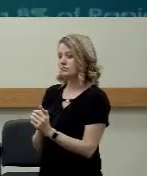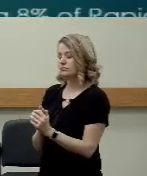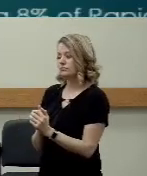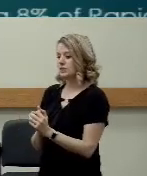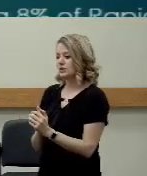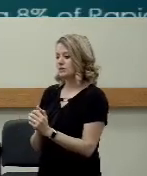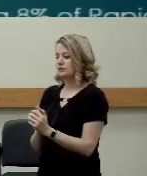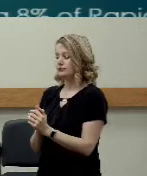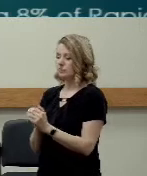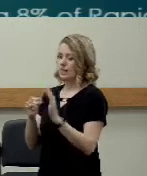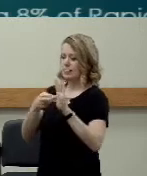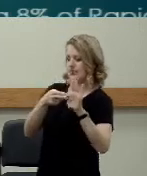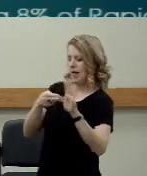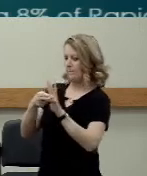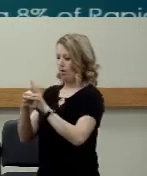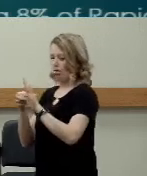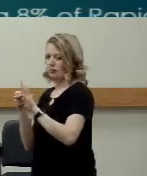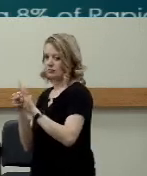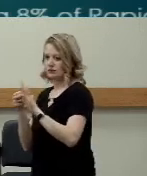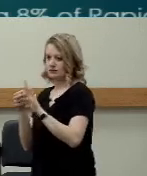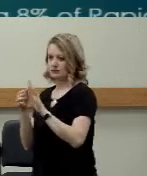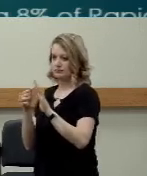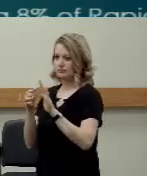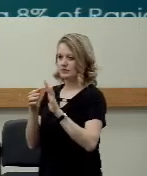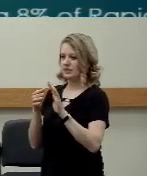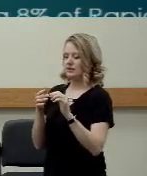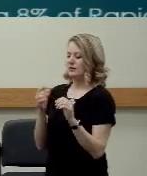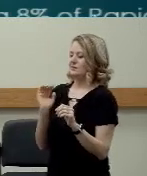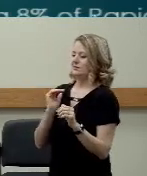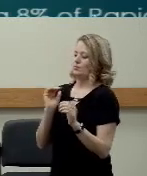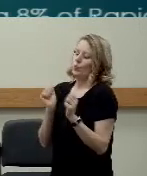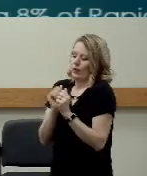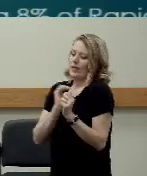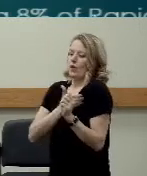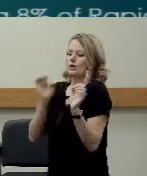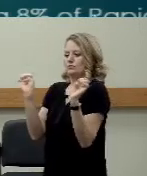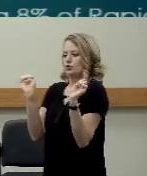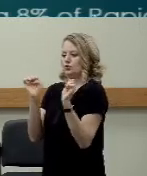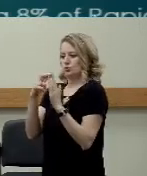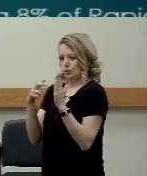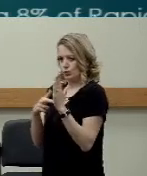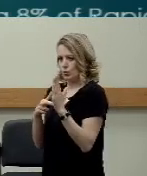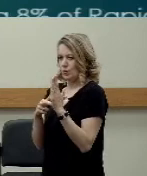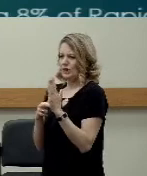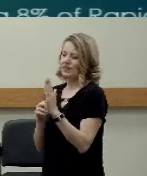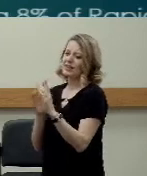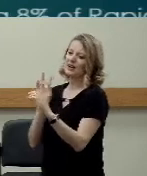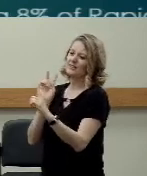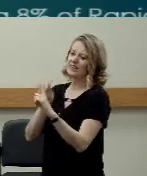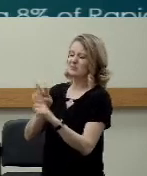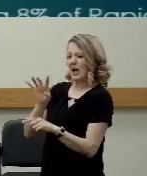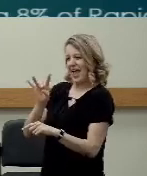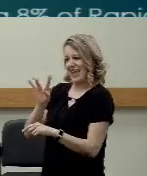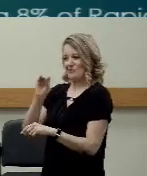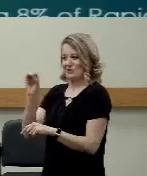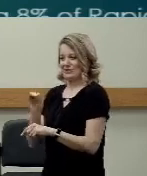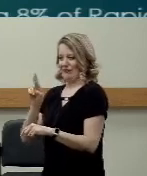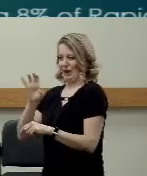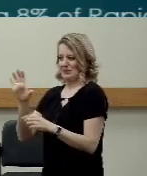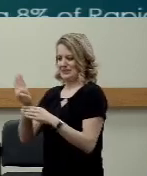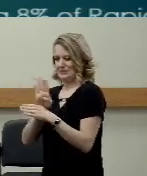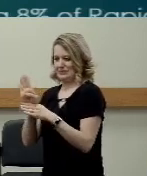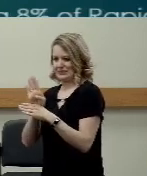a narrowly focused city ordinance affecting 8% of our city businesses and 11% of our